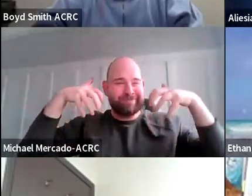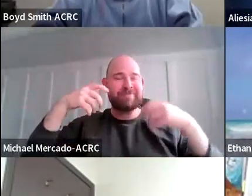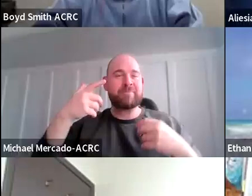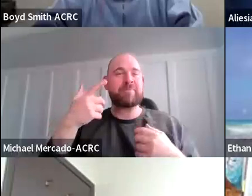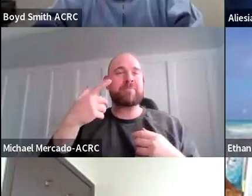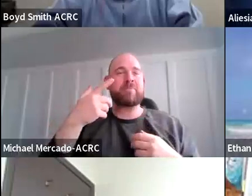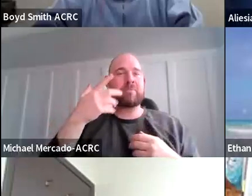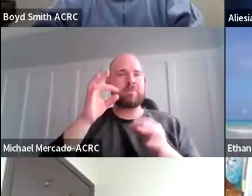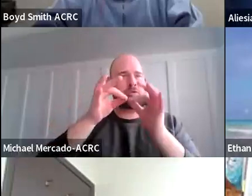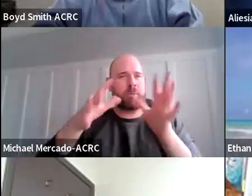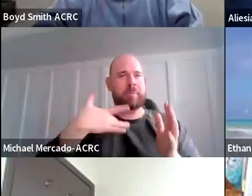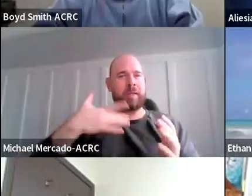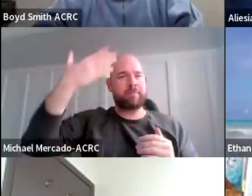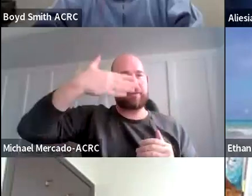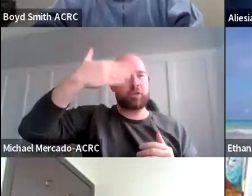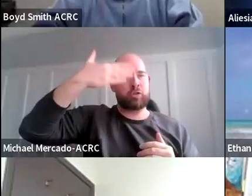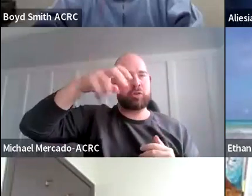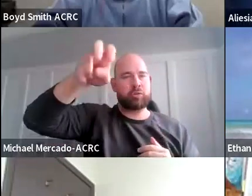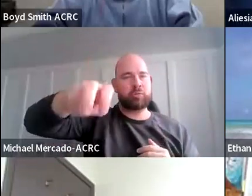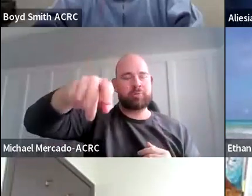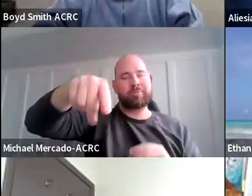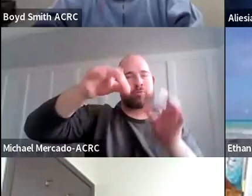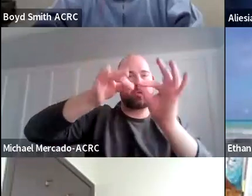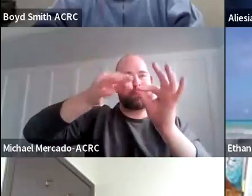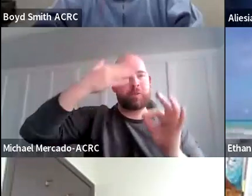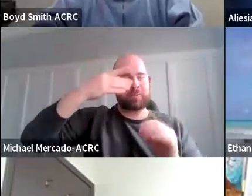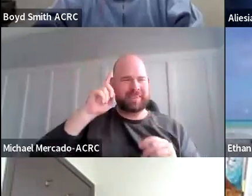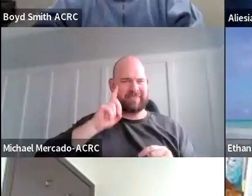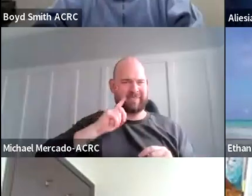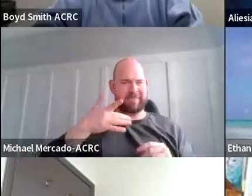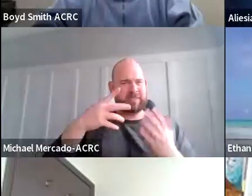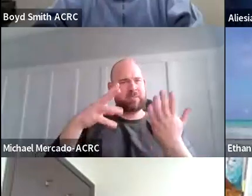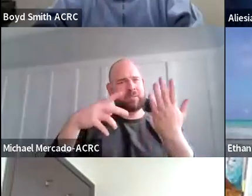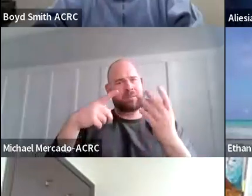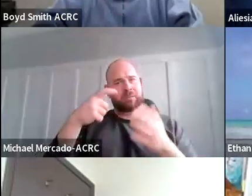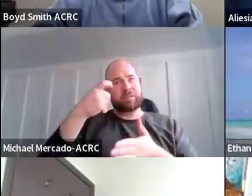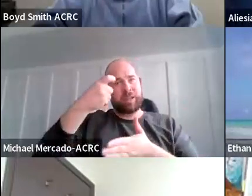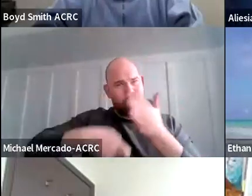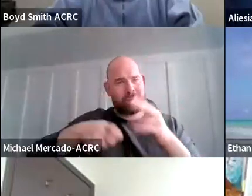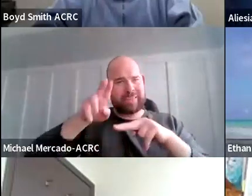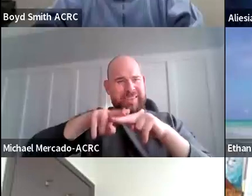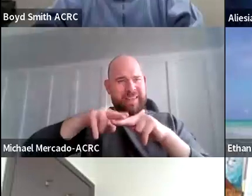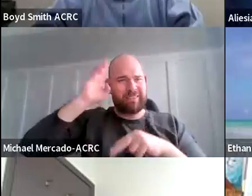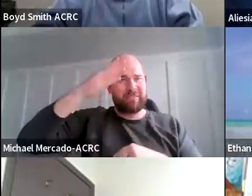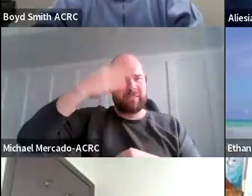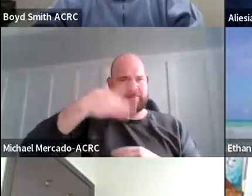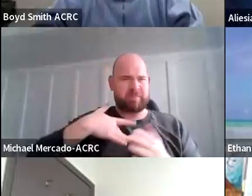shows, typically you'll reserve seats in the audience. Interpreters are usually in the front.